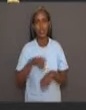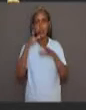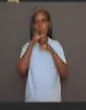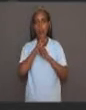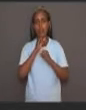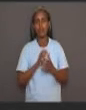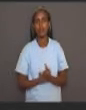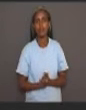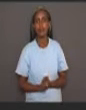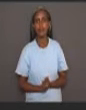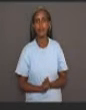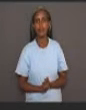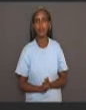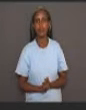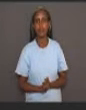Time's up!